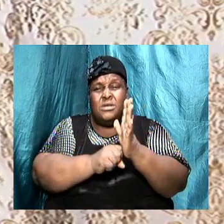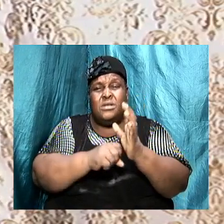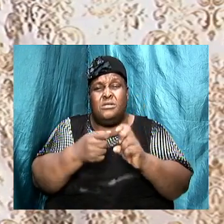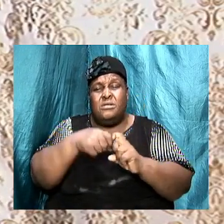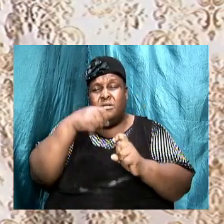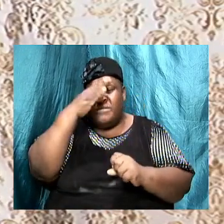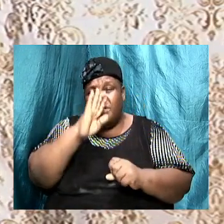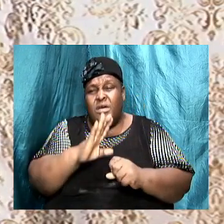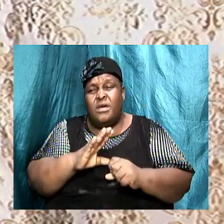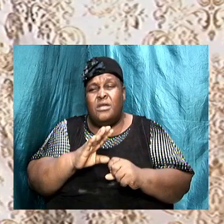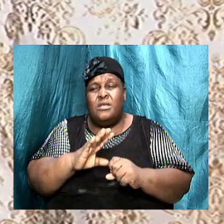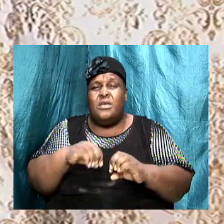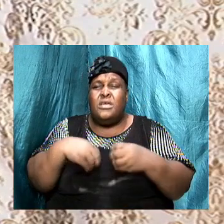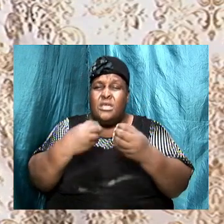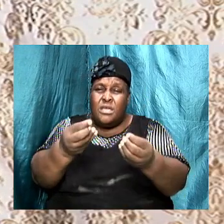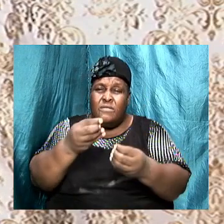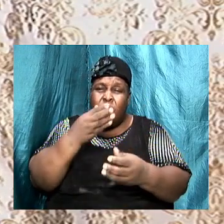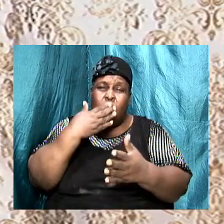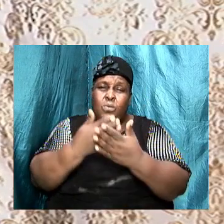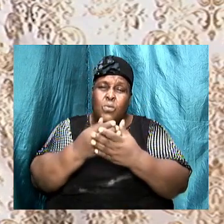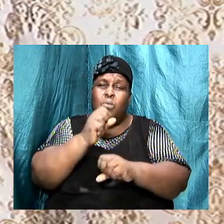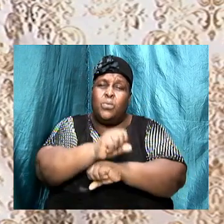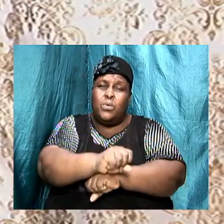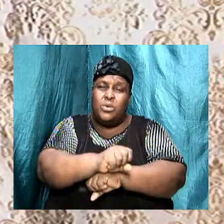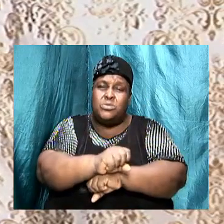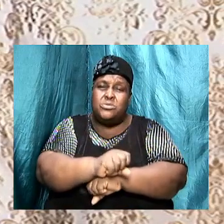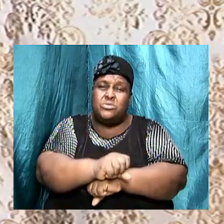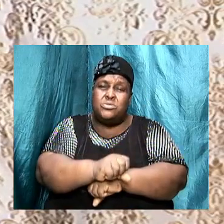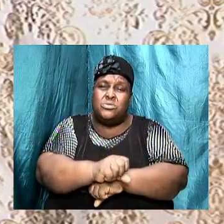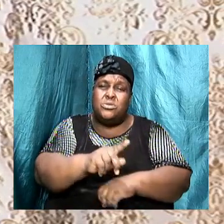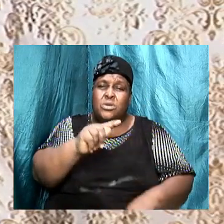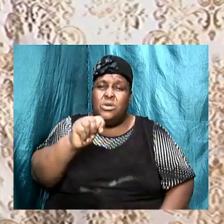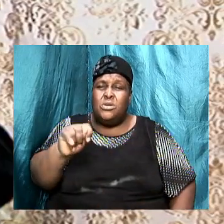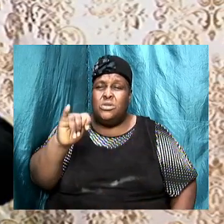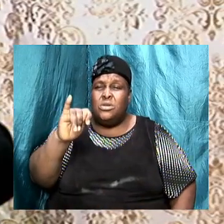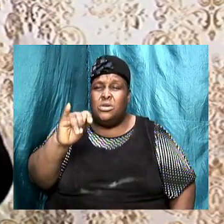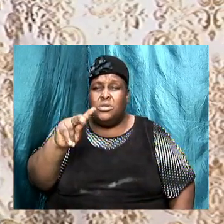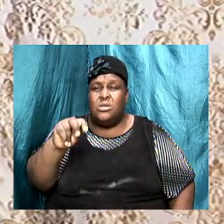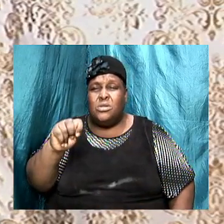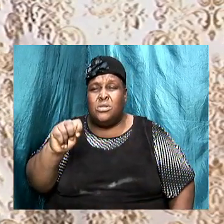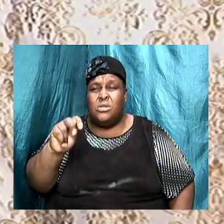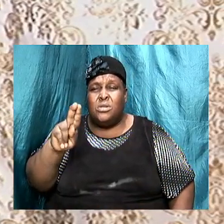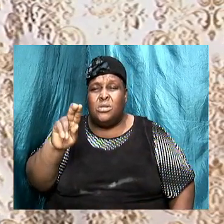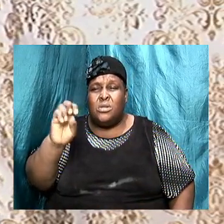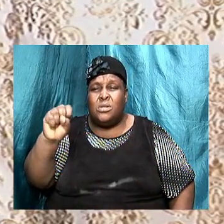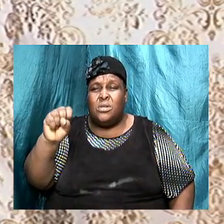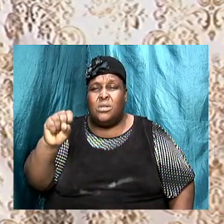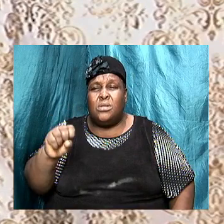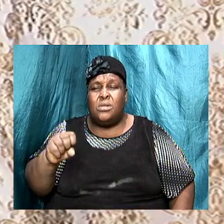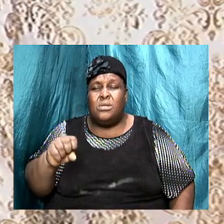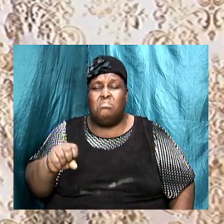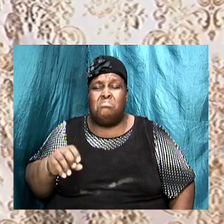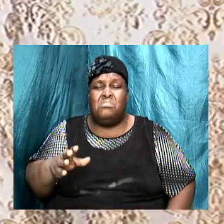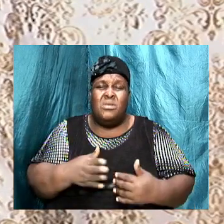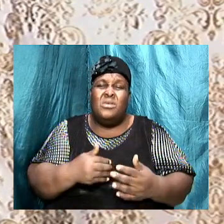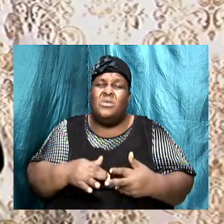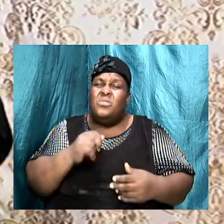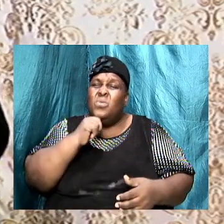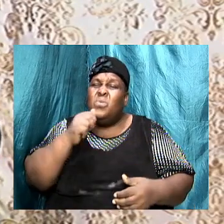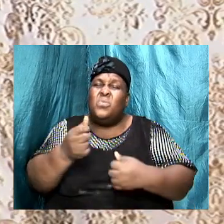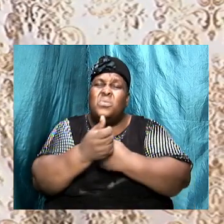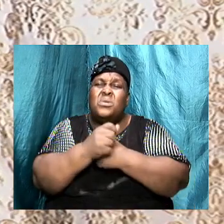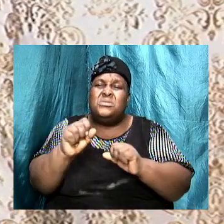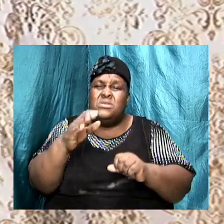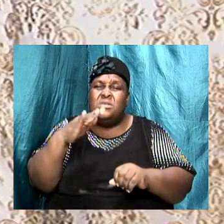good works. And let us turn to Titus 3 verses 8. So though we are not saved by good works, we